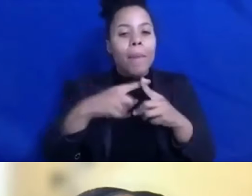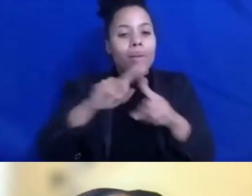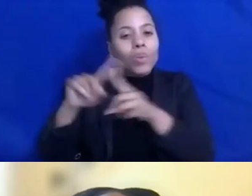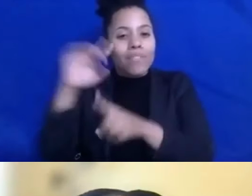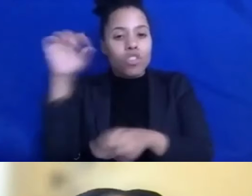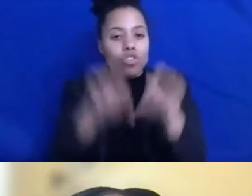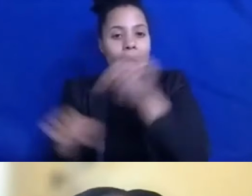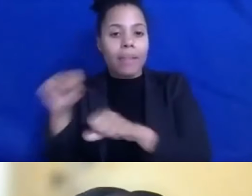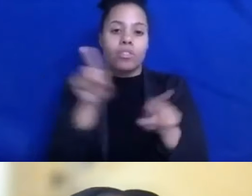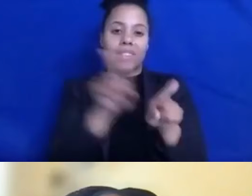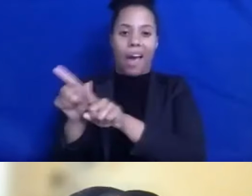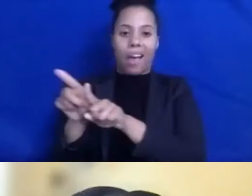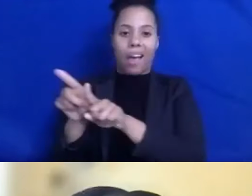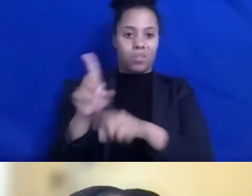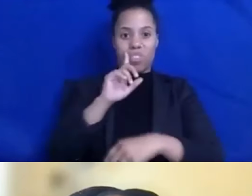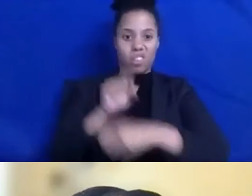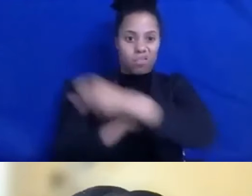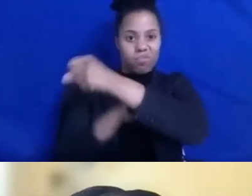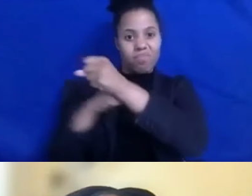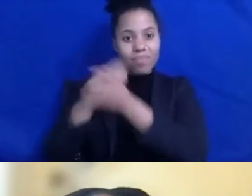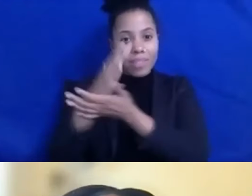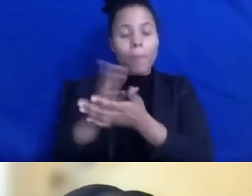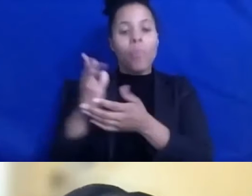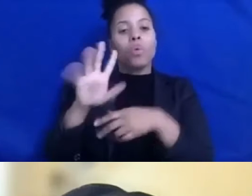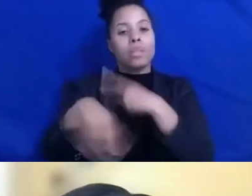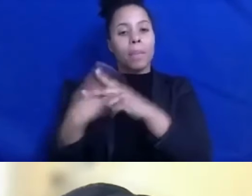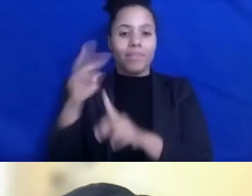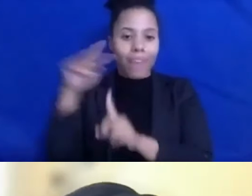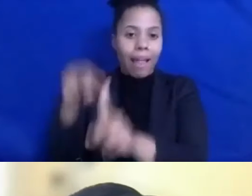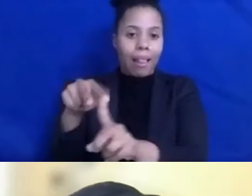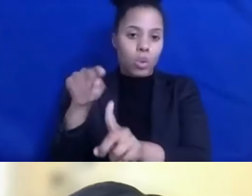the bedrock of some of the surveillance tools that we talk about later.